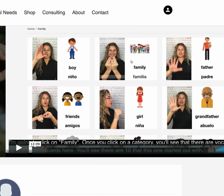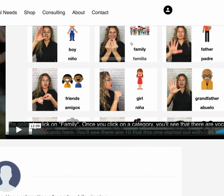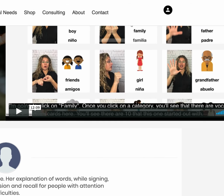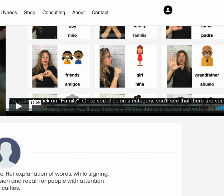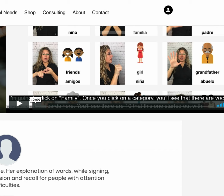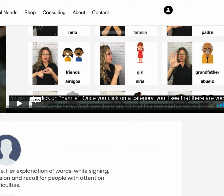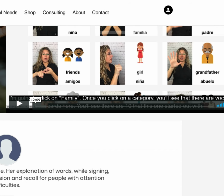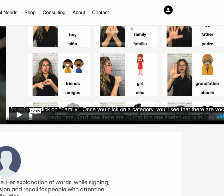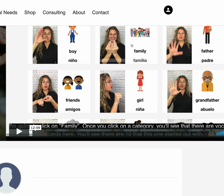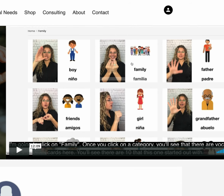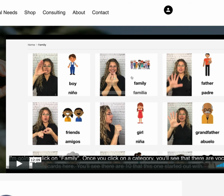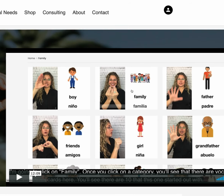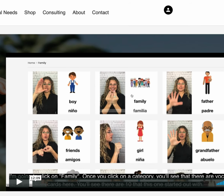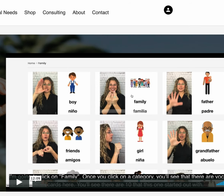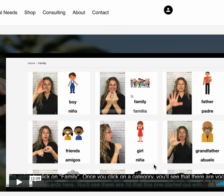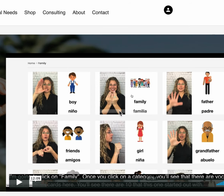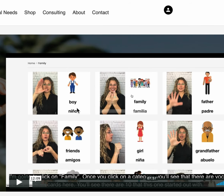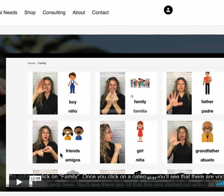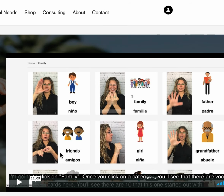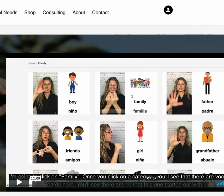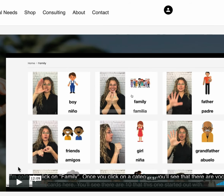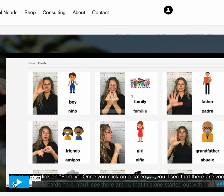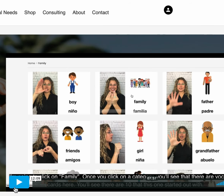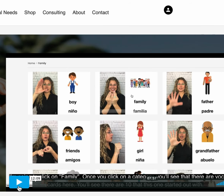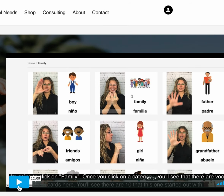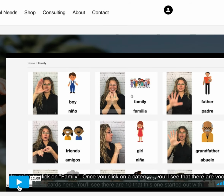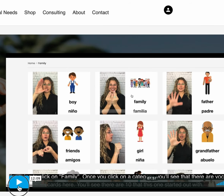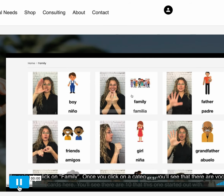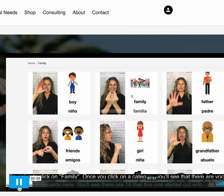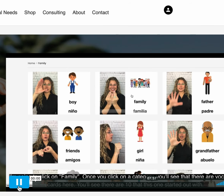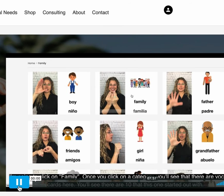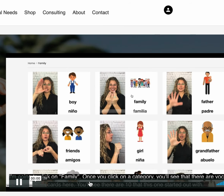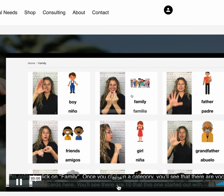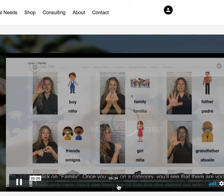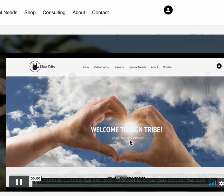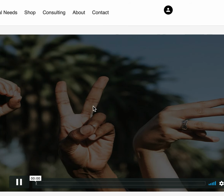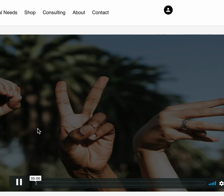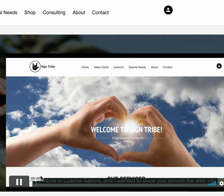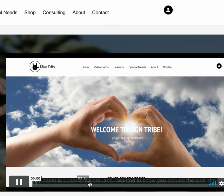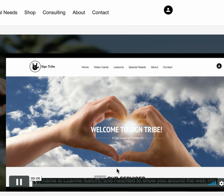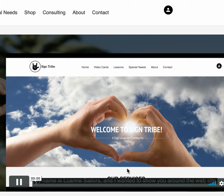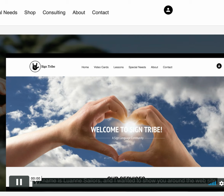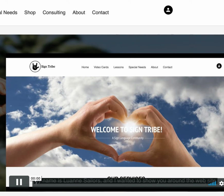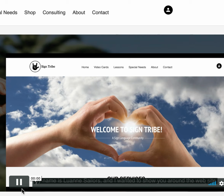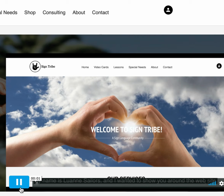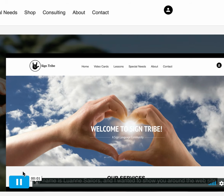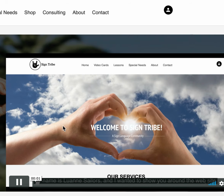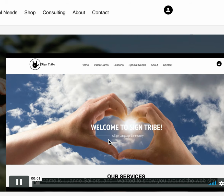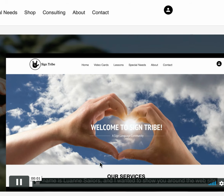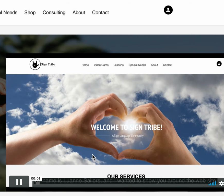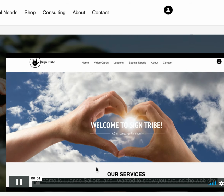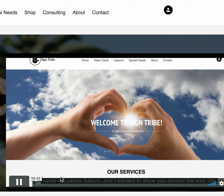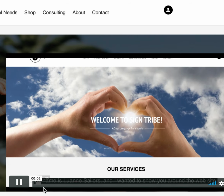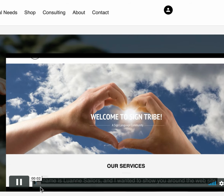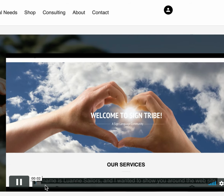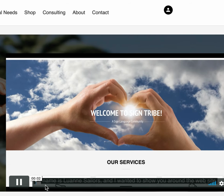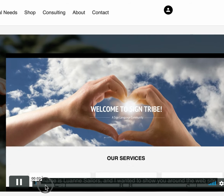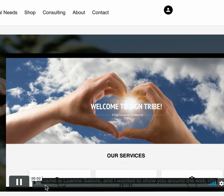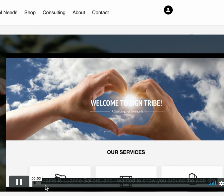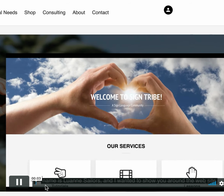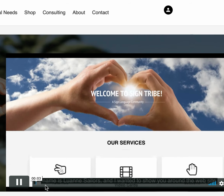On the home page of the website, you will see that there is another video here. My name is Luann Saylor. This video is